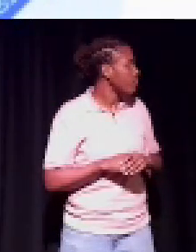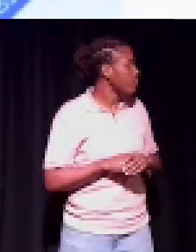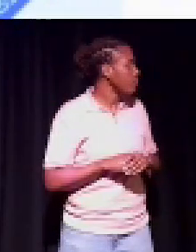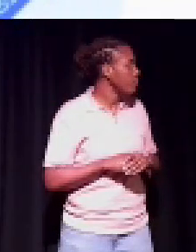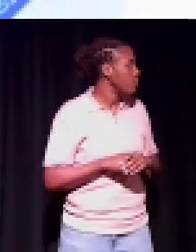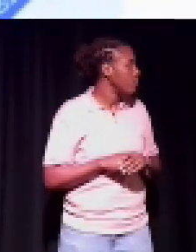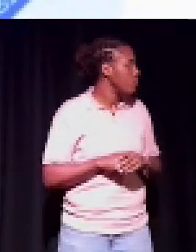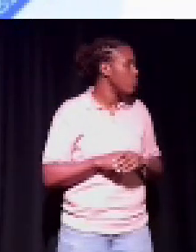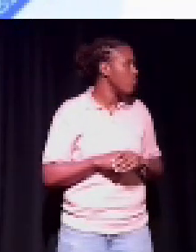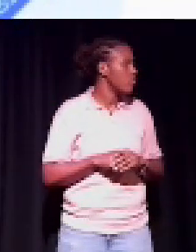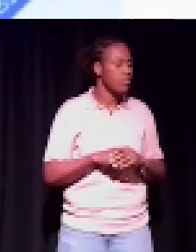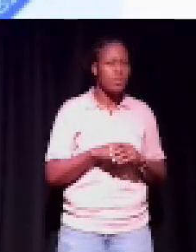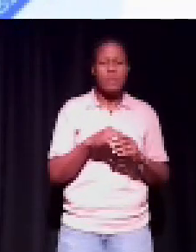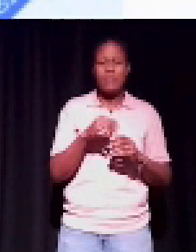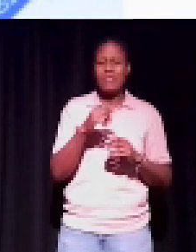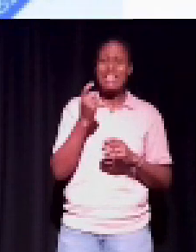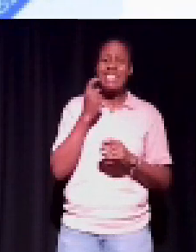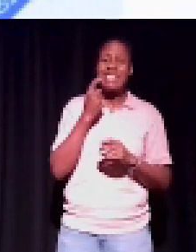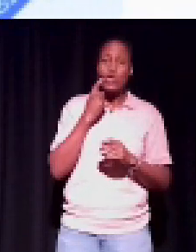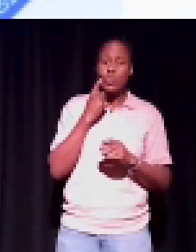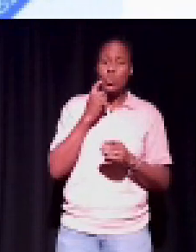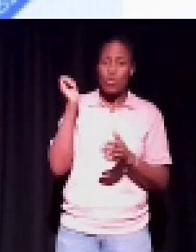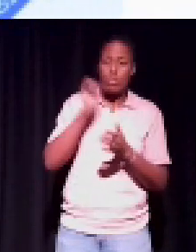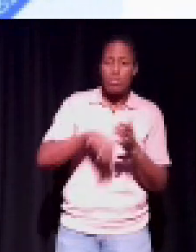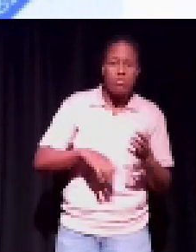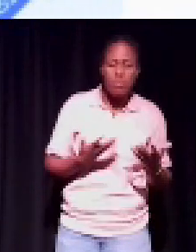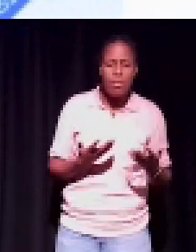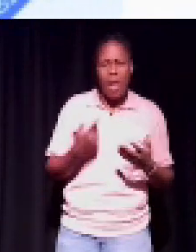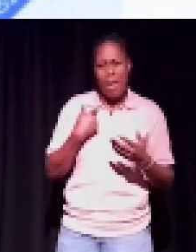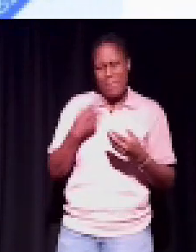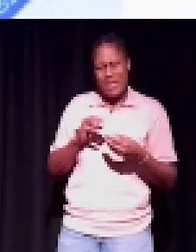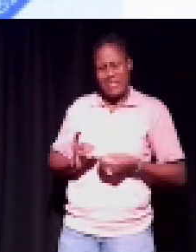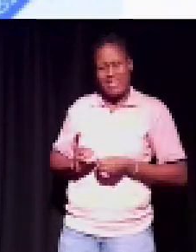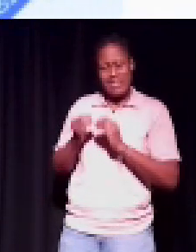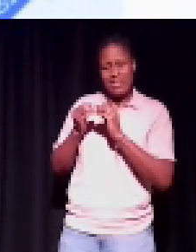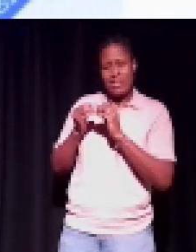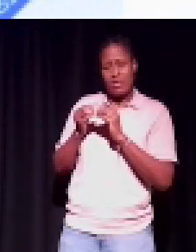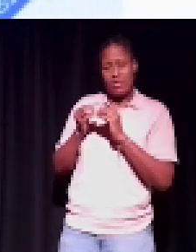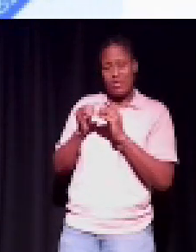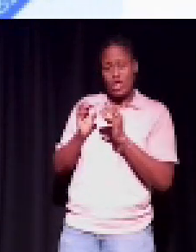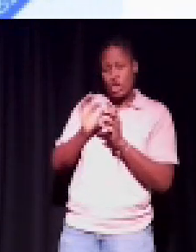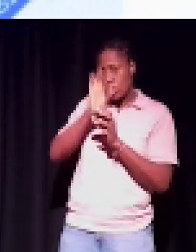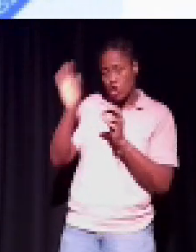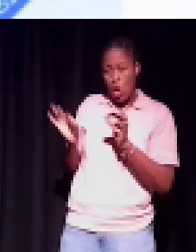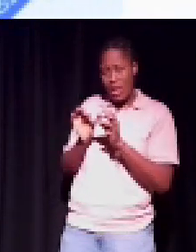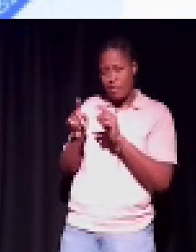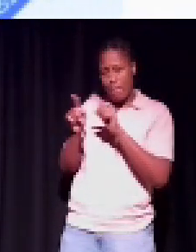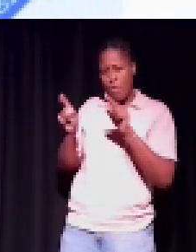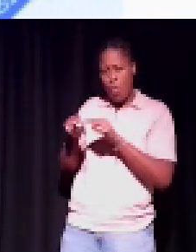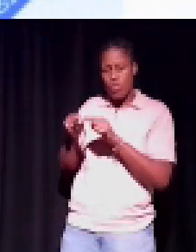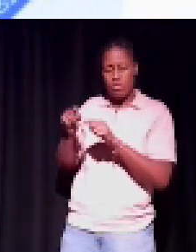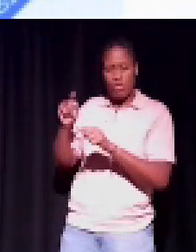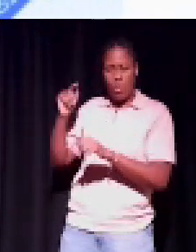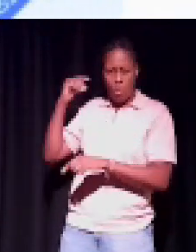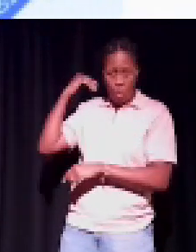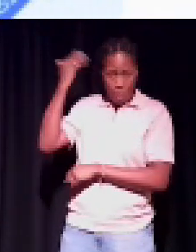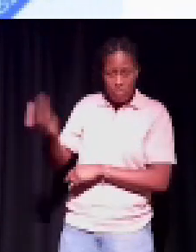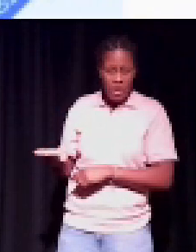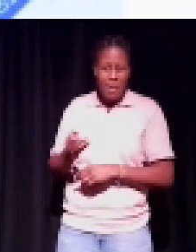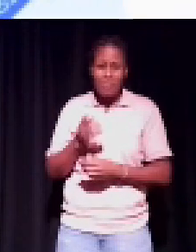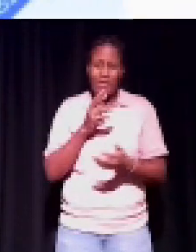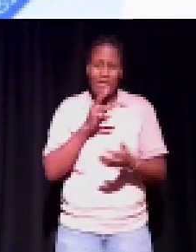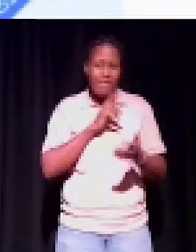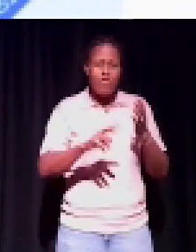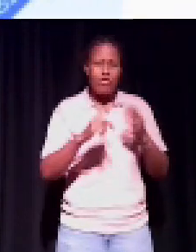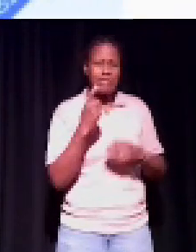not have access to easily. But luckily, I've been designing circuit boards for a long time. And this is a very simple circuit board. So just